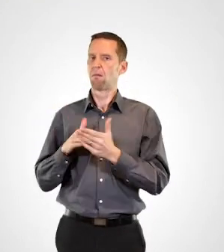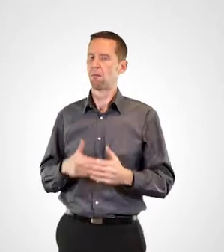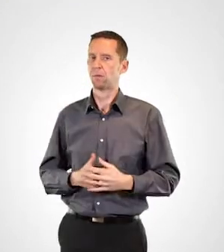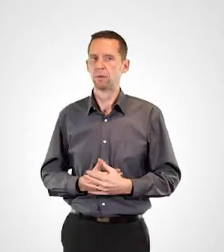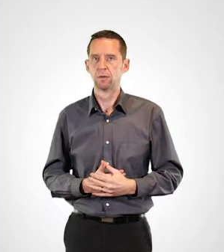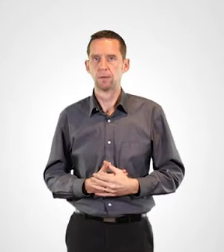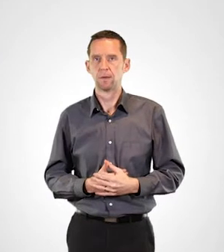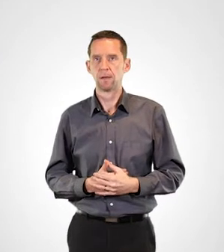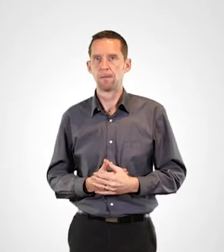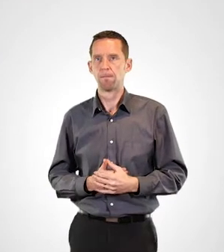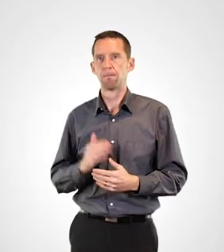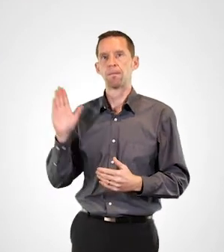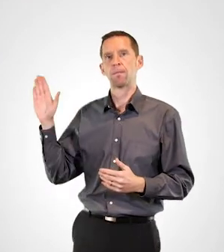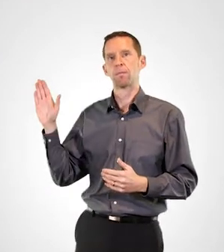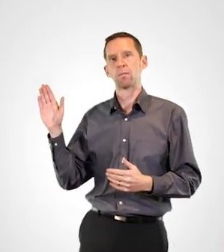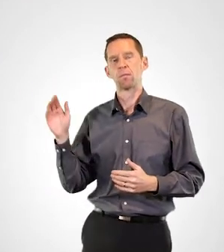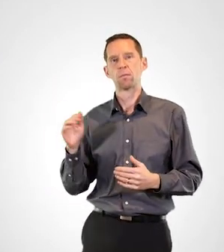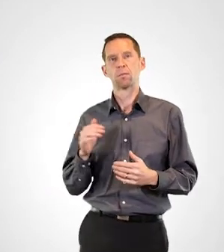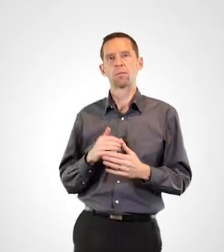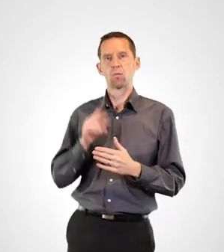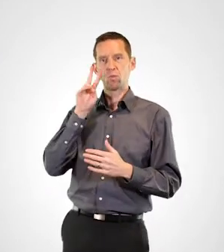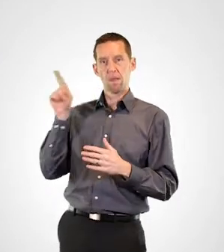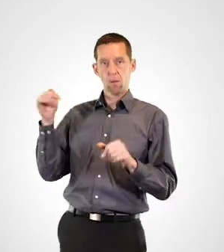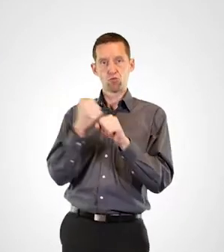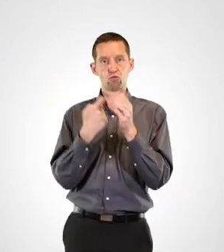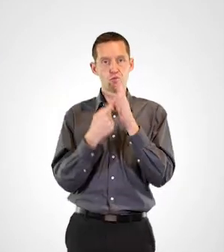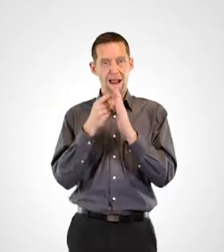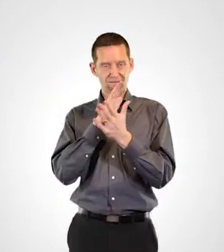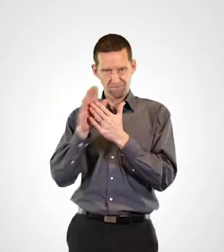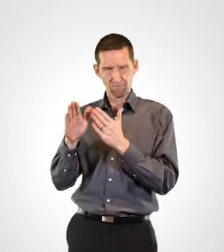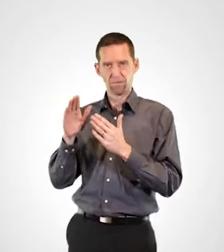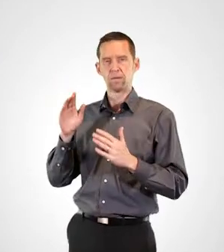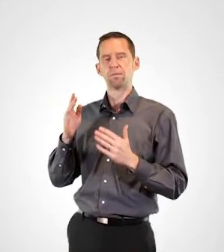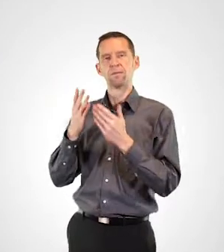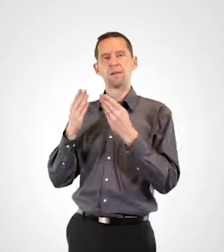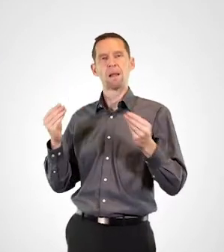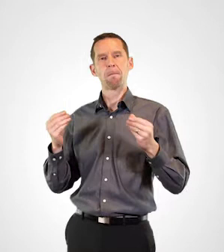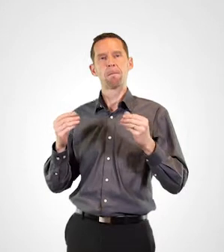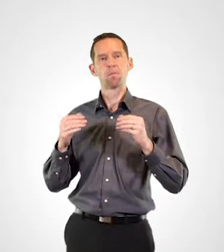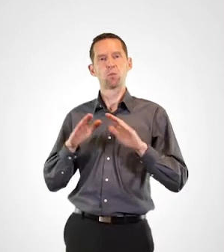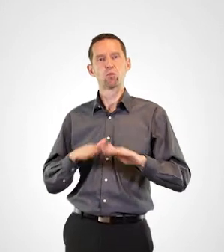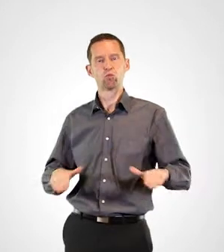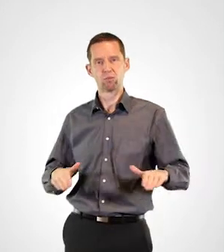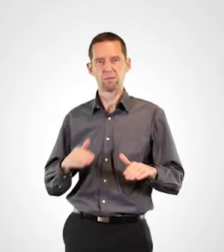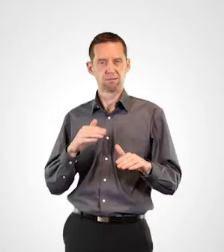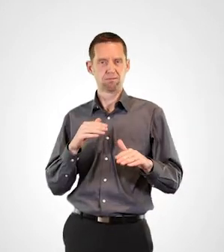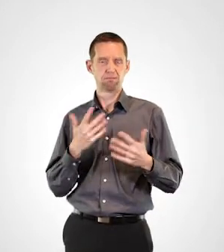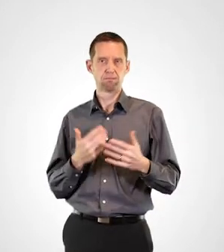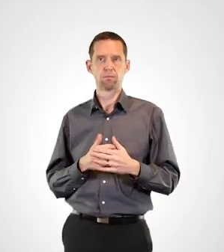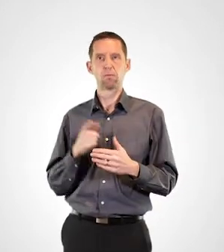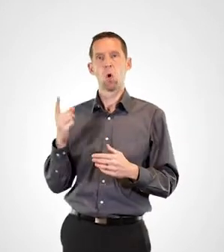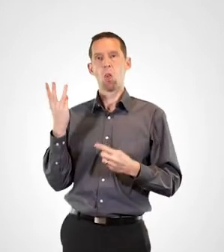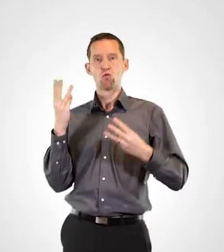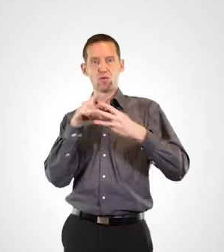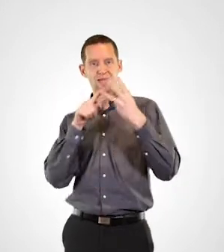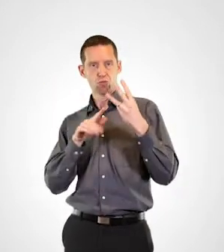I just want to take a minute to look at this one with you. We had some of the kiddies, here's an example of 3 children who used